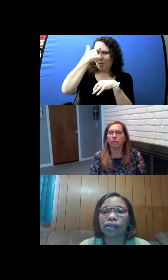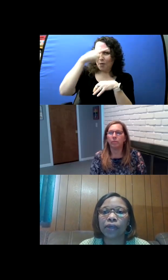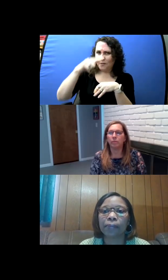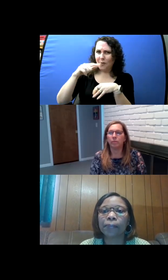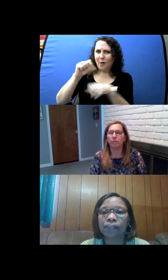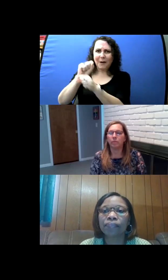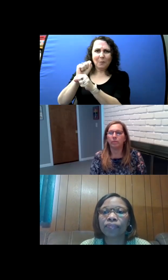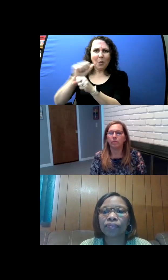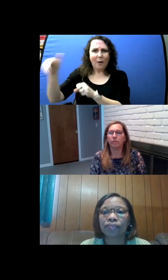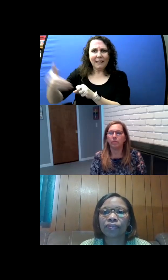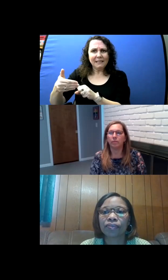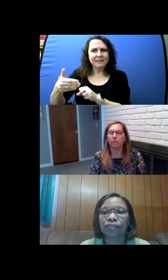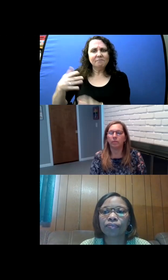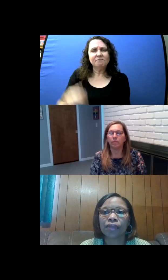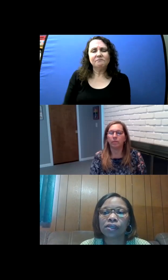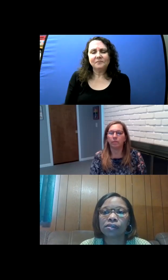against anyone.